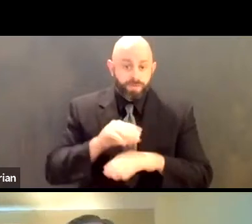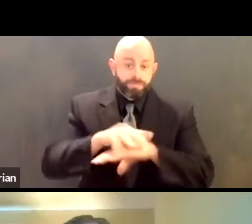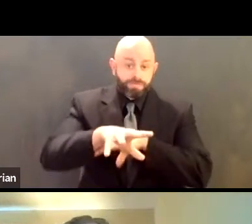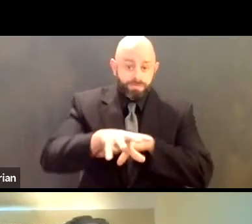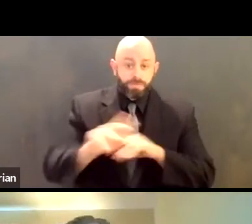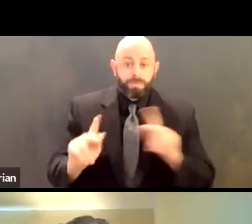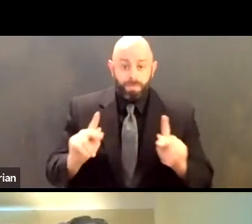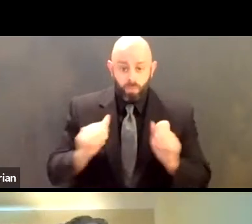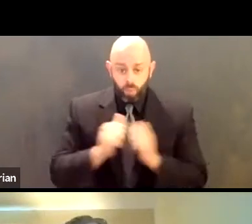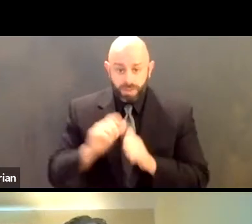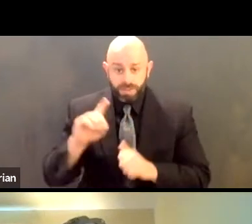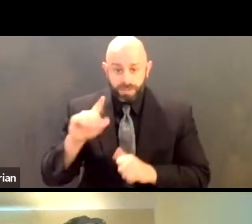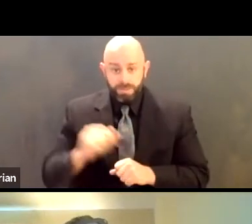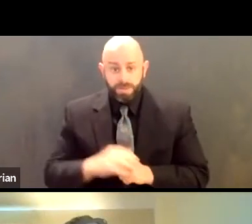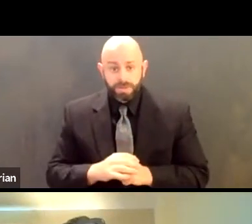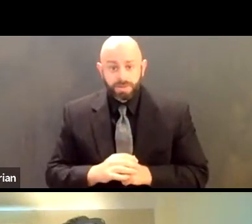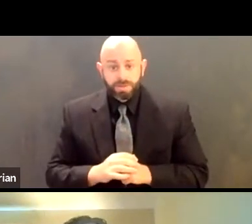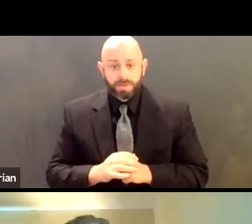longest time,